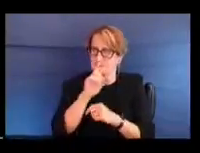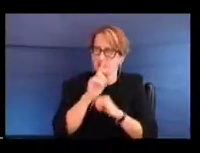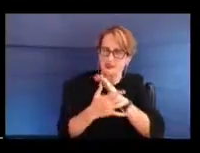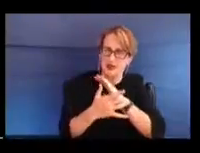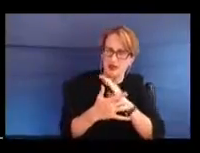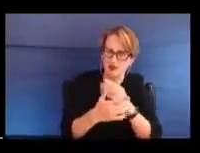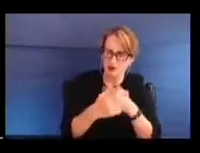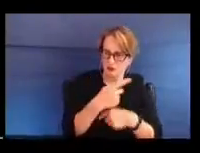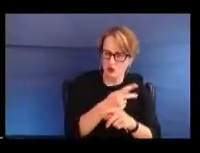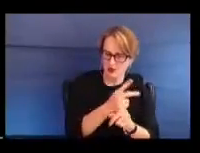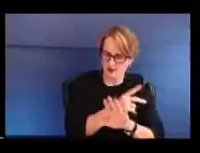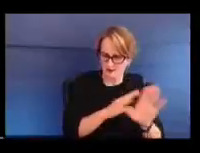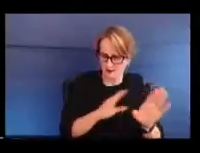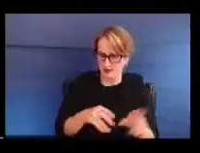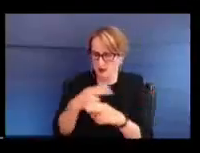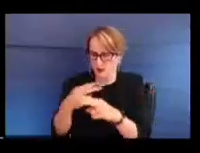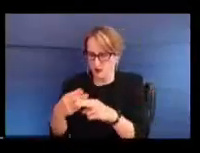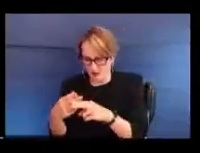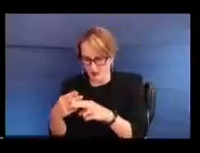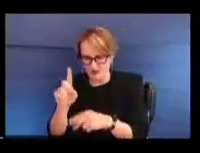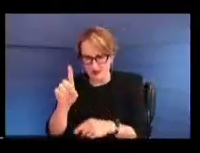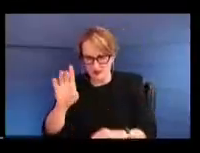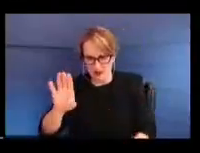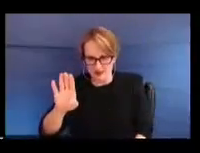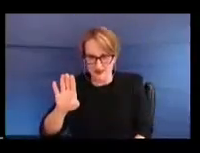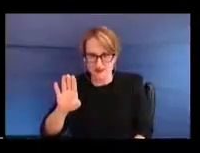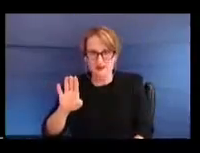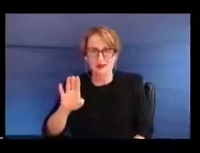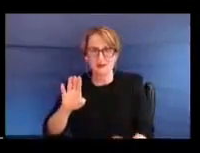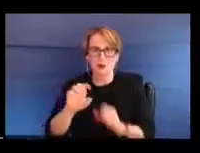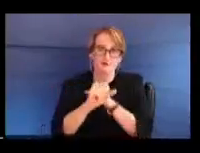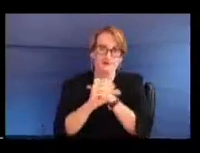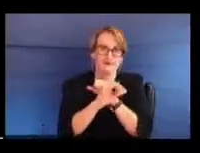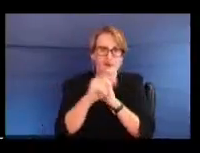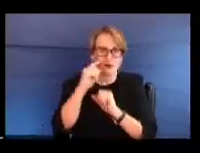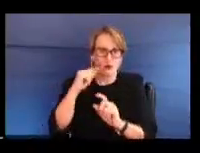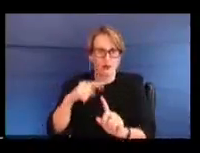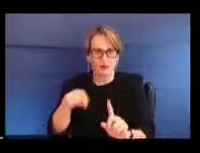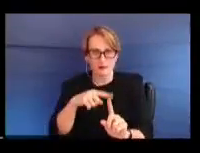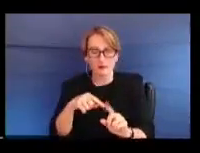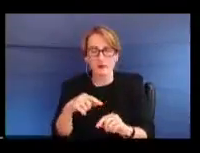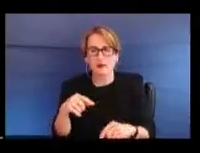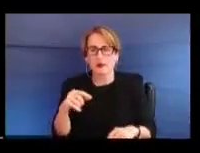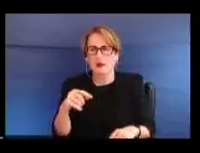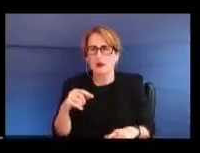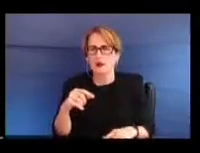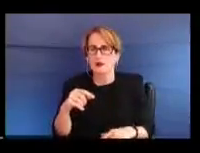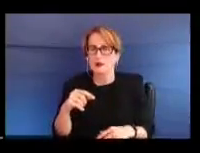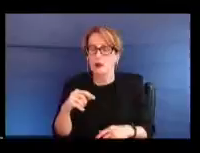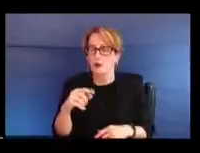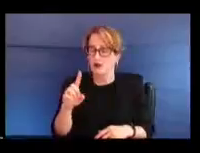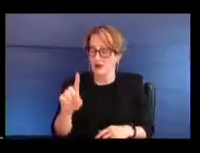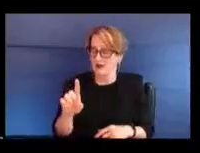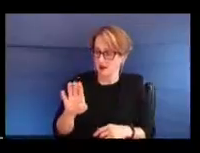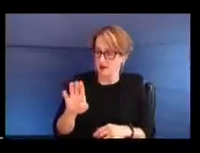product, giving them free airtime. When our database is ready to